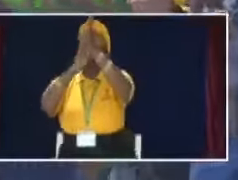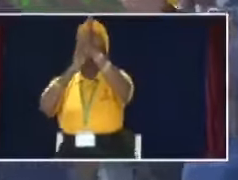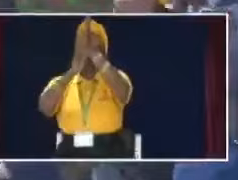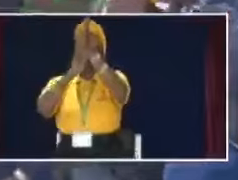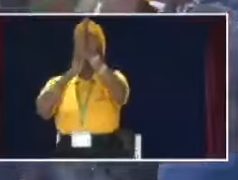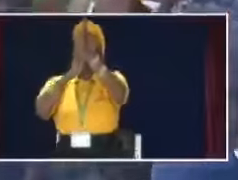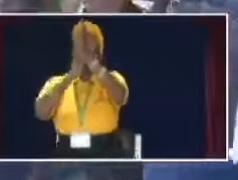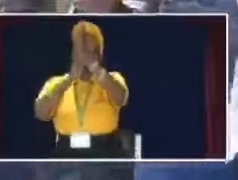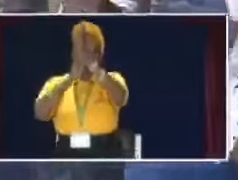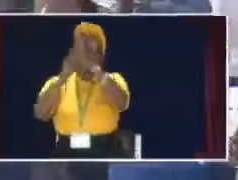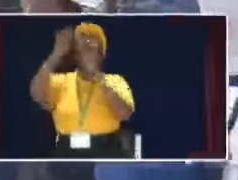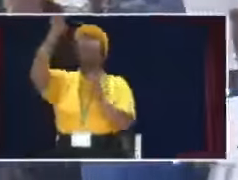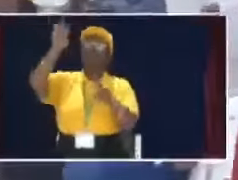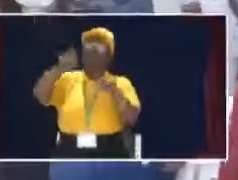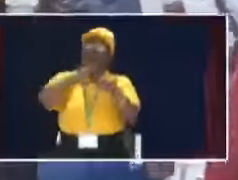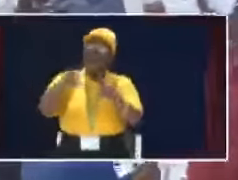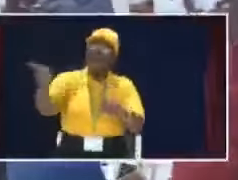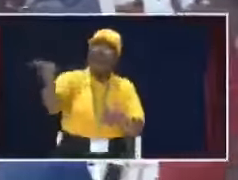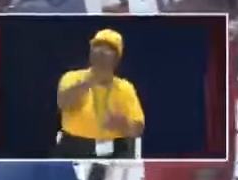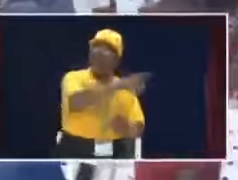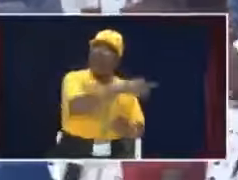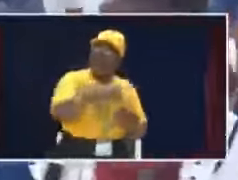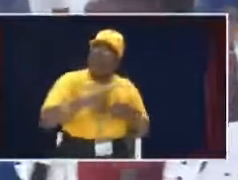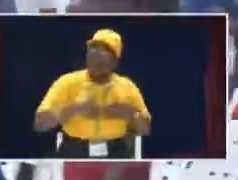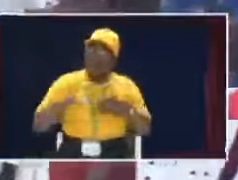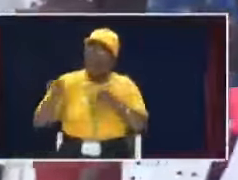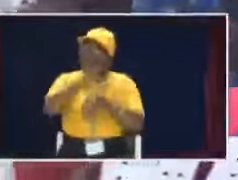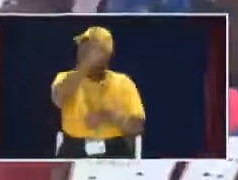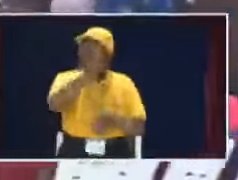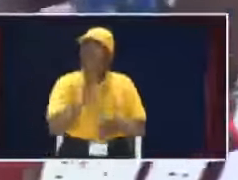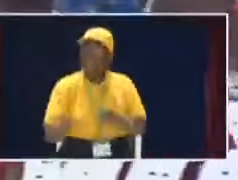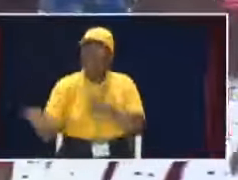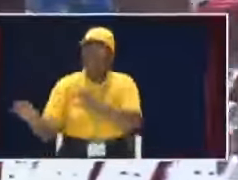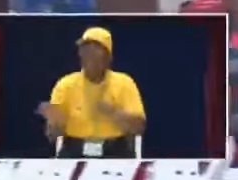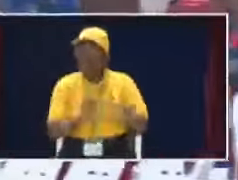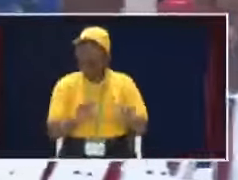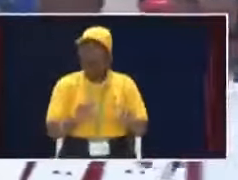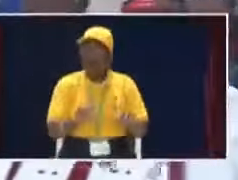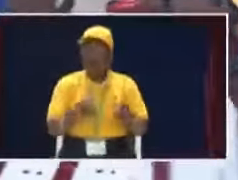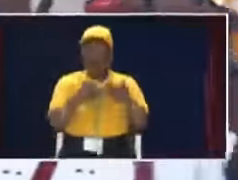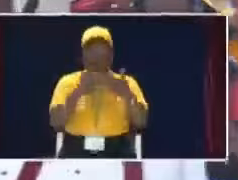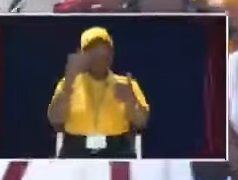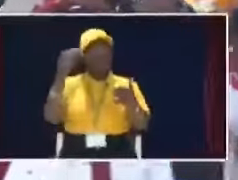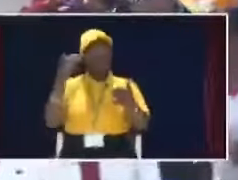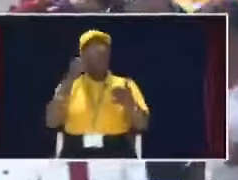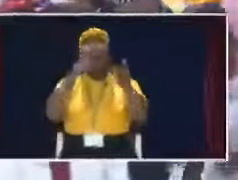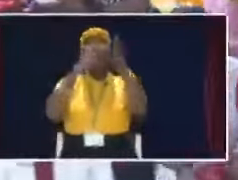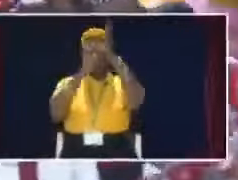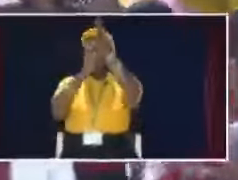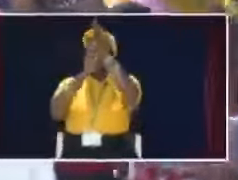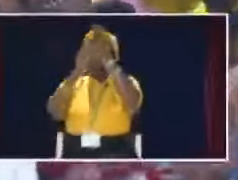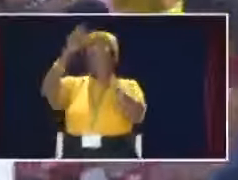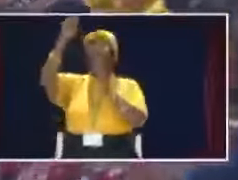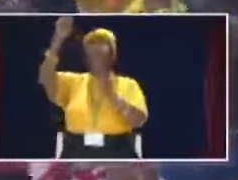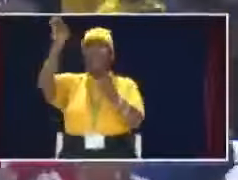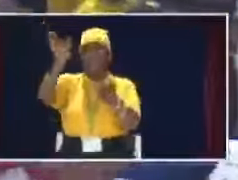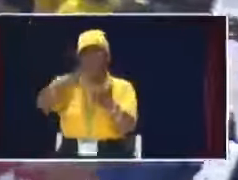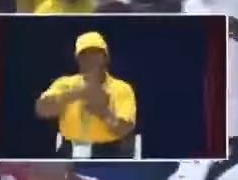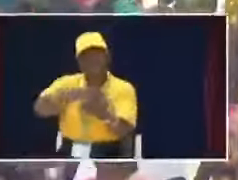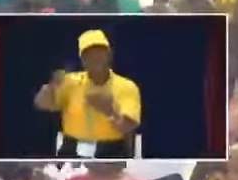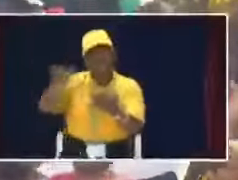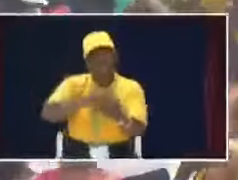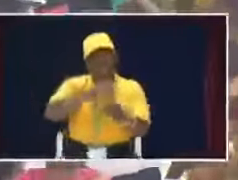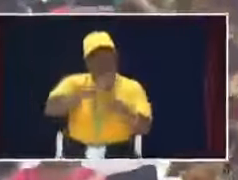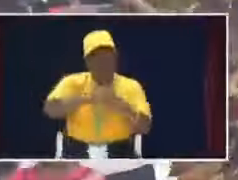watch him in action. Praise him. Sing unto him. Clap